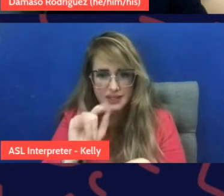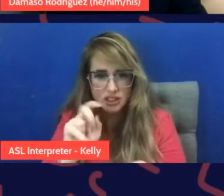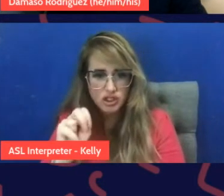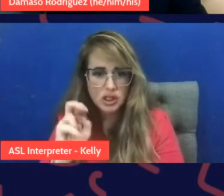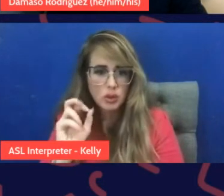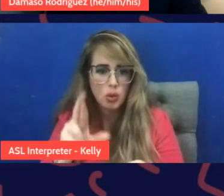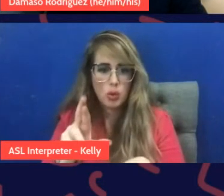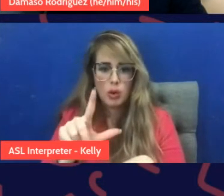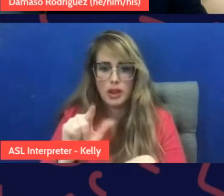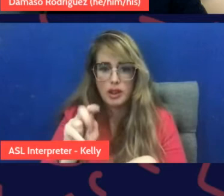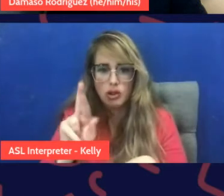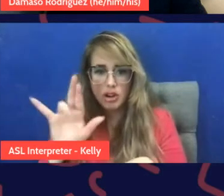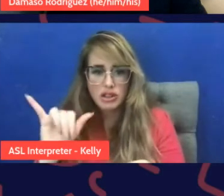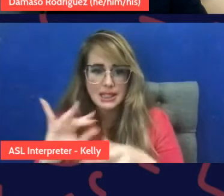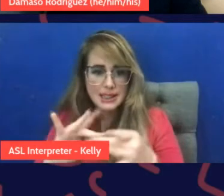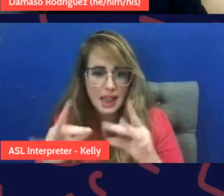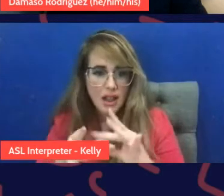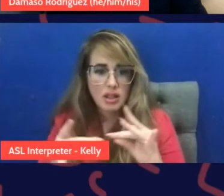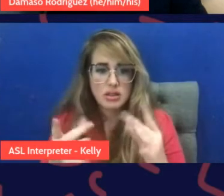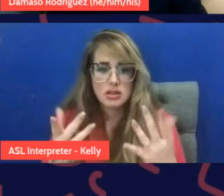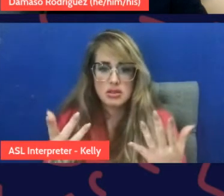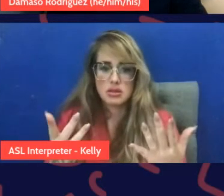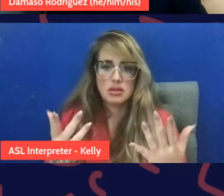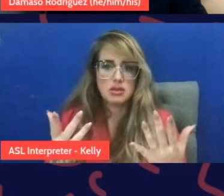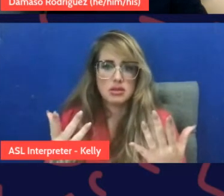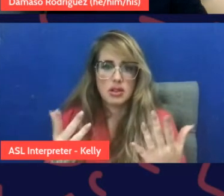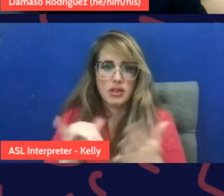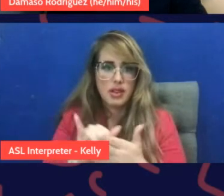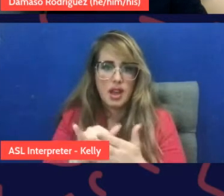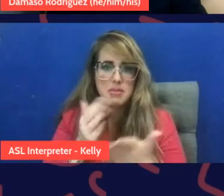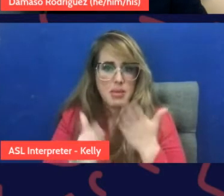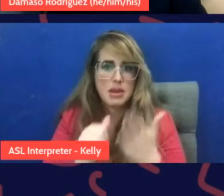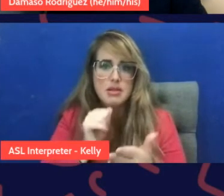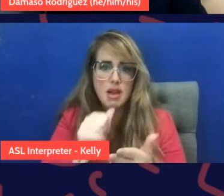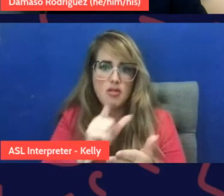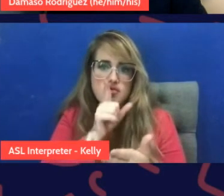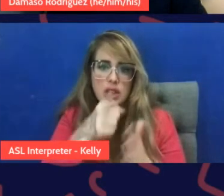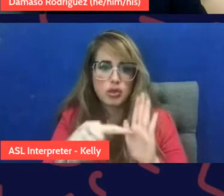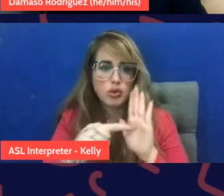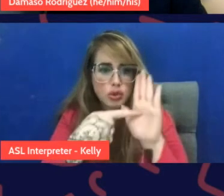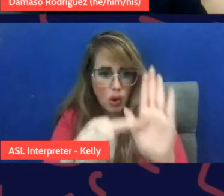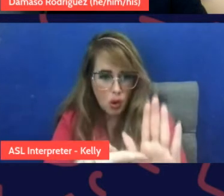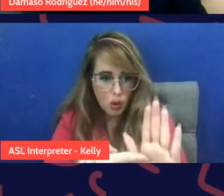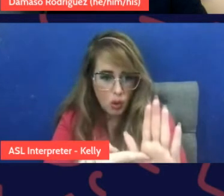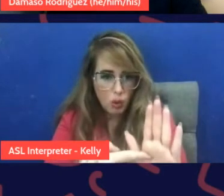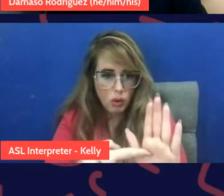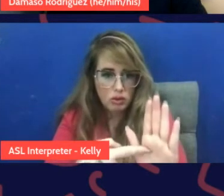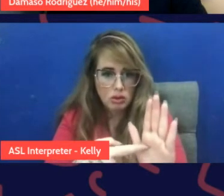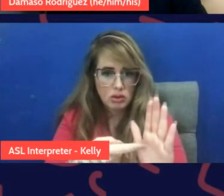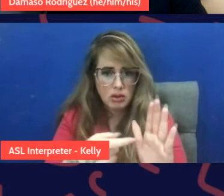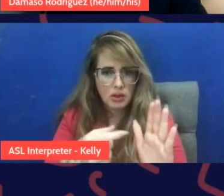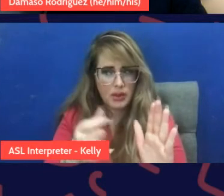or literary tales that may not necessarily reflect the urgent